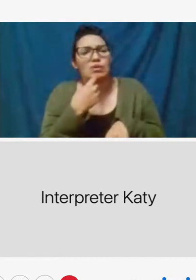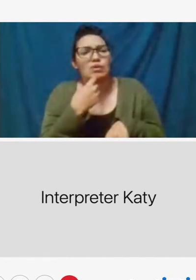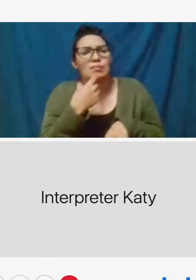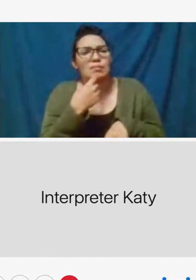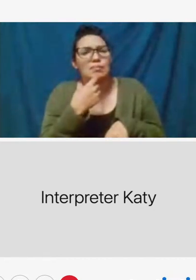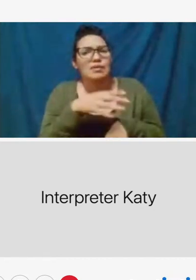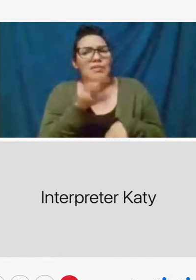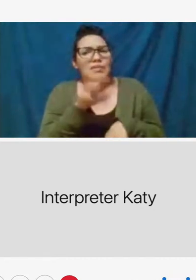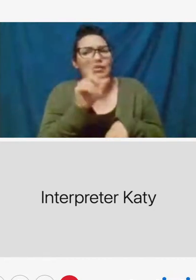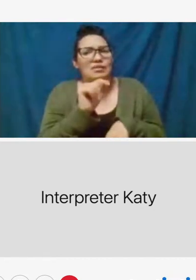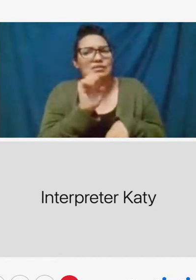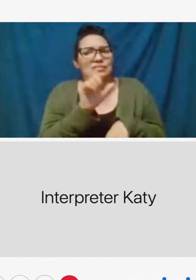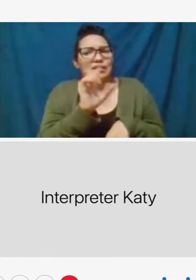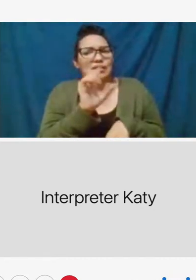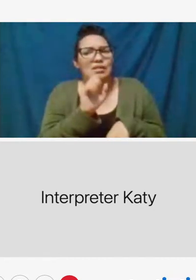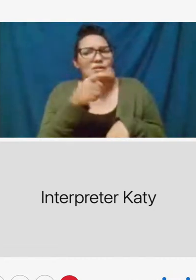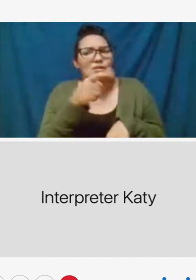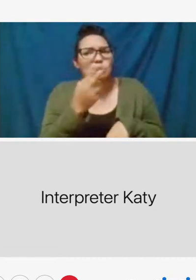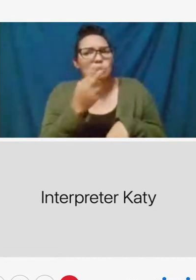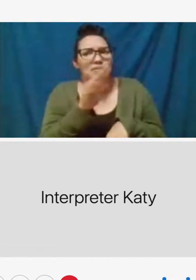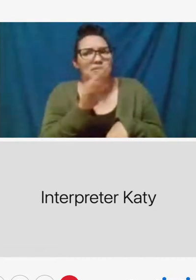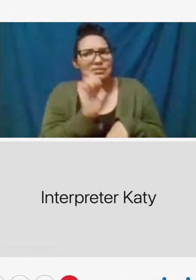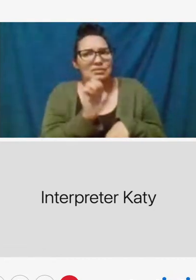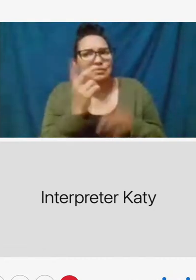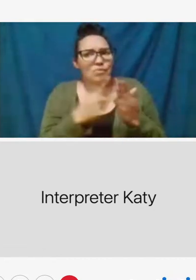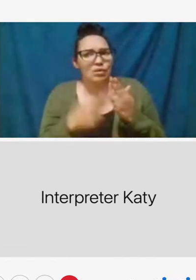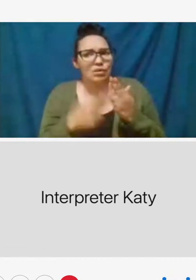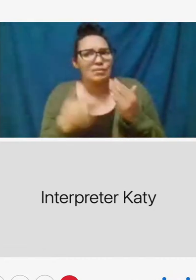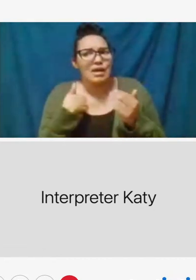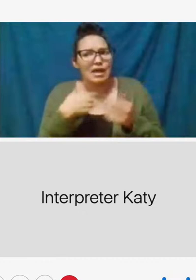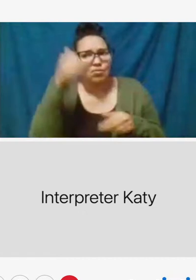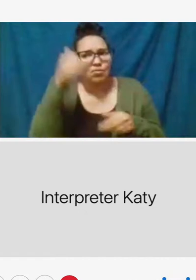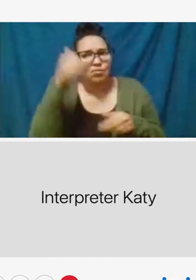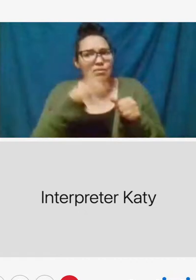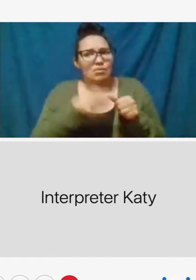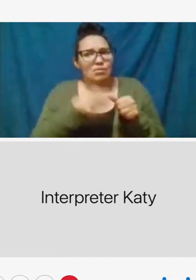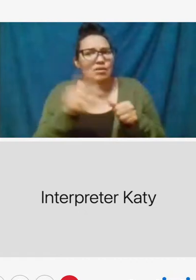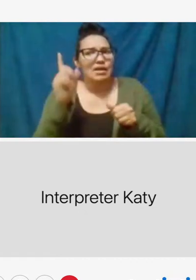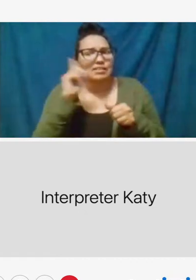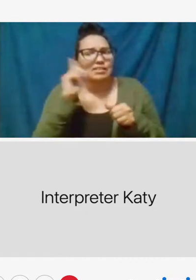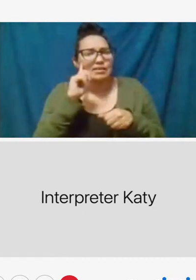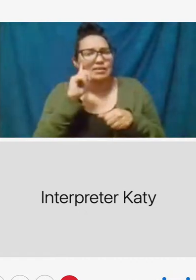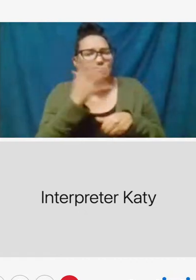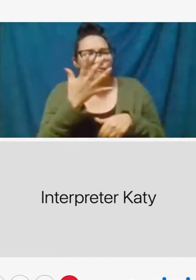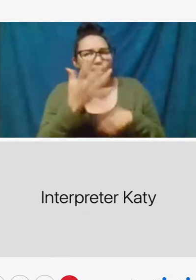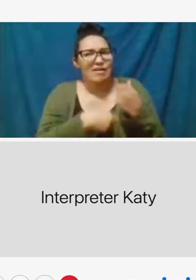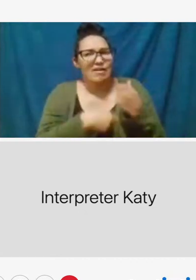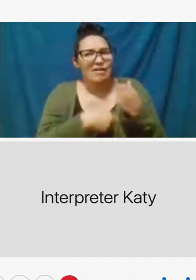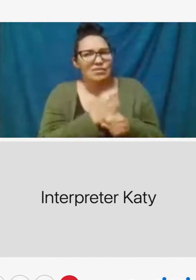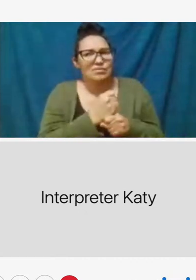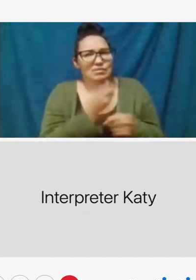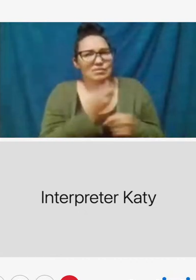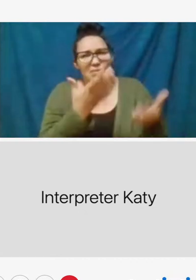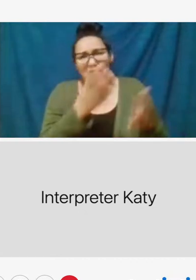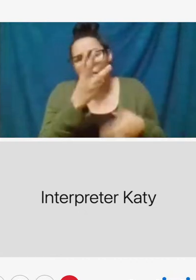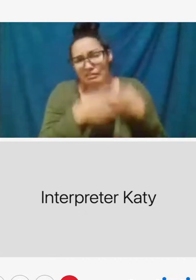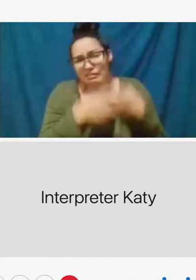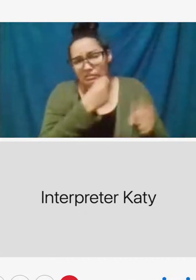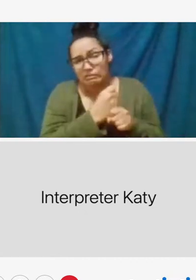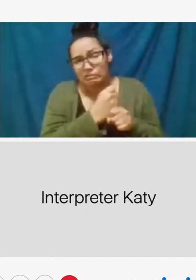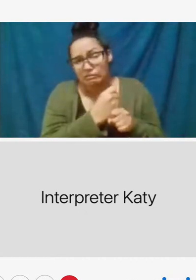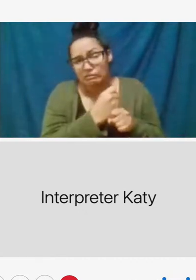I remember I believe it was like five years ago maybe six years ago a group of 30 of us went